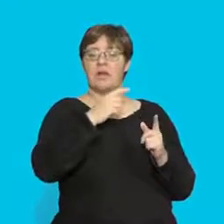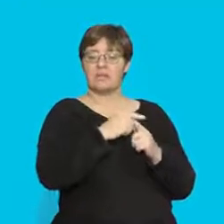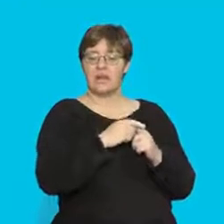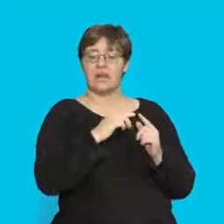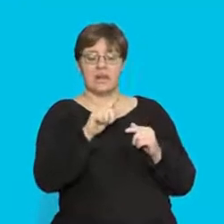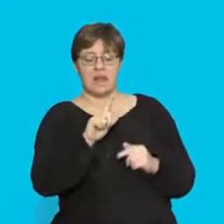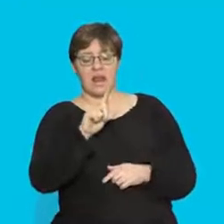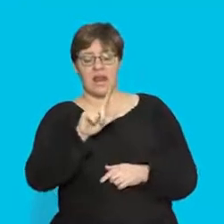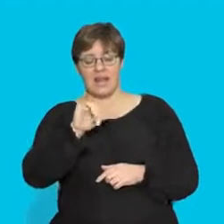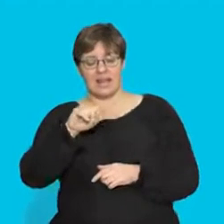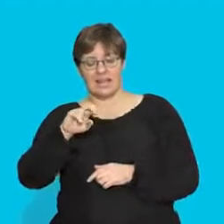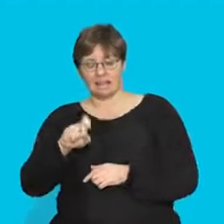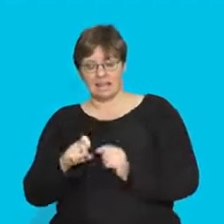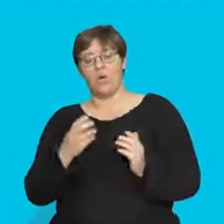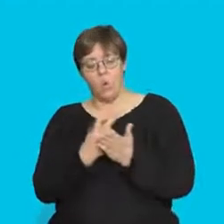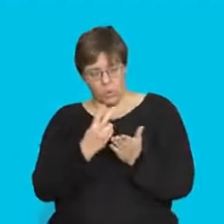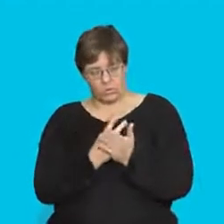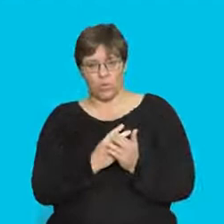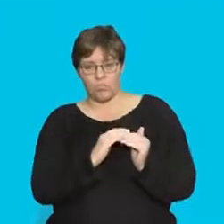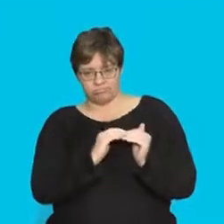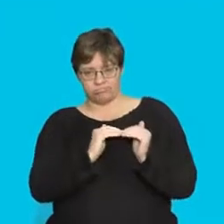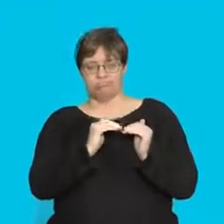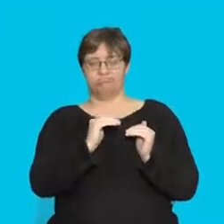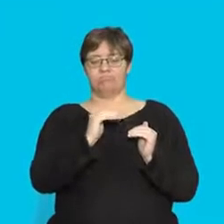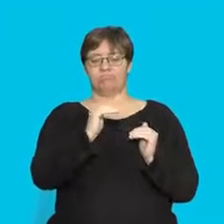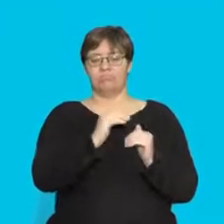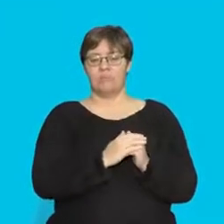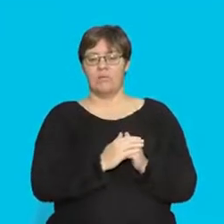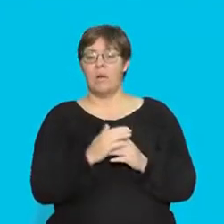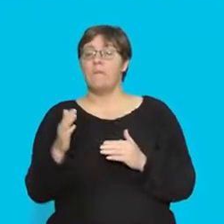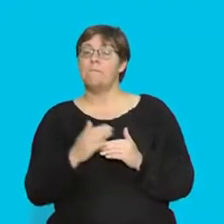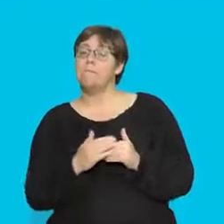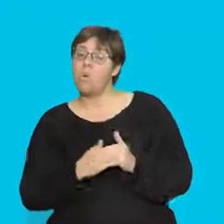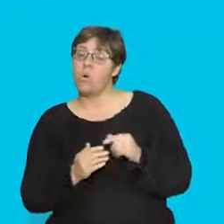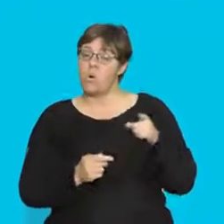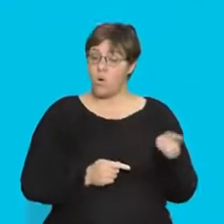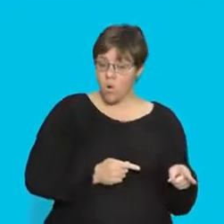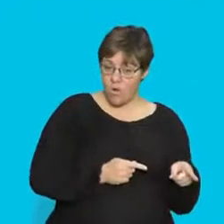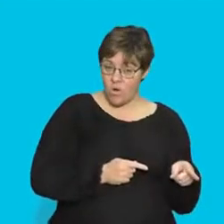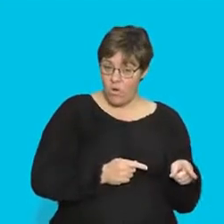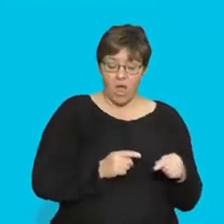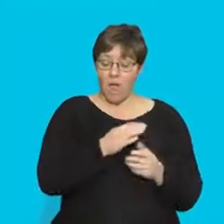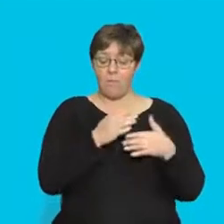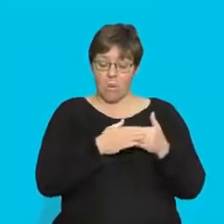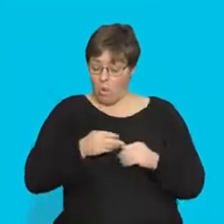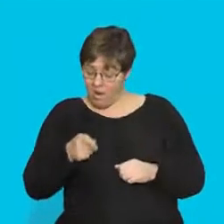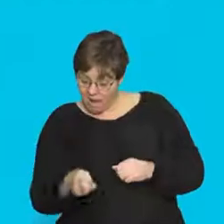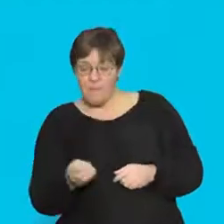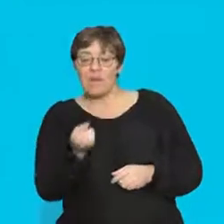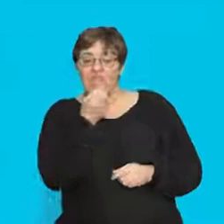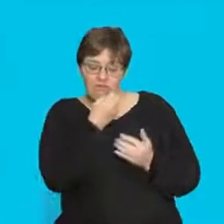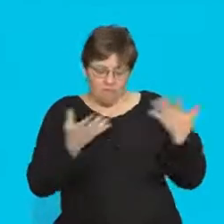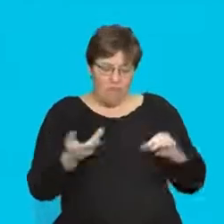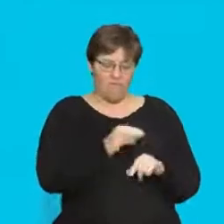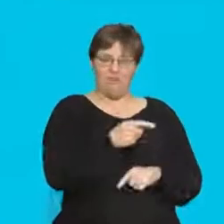the lynx population was increasing. More hares, more food for the lynx.